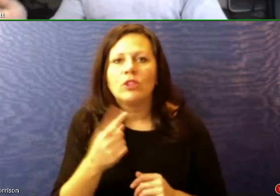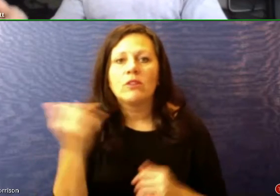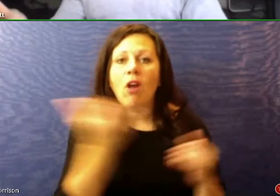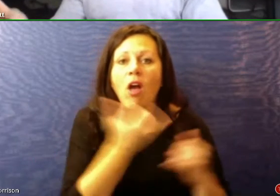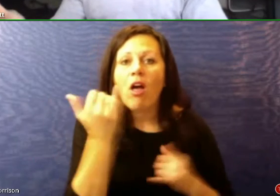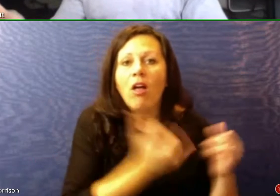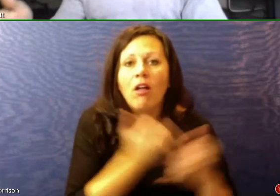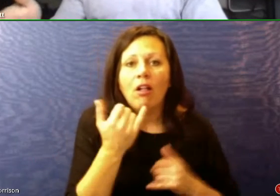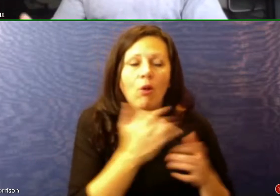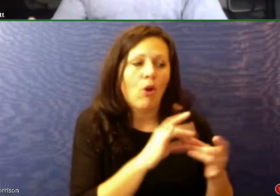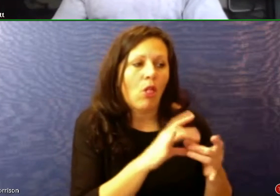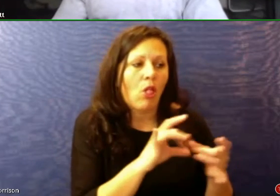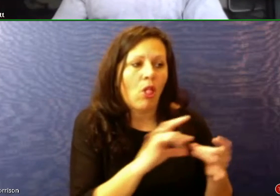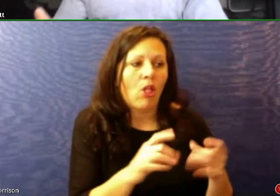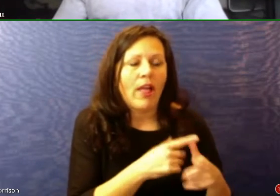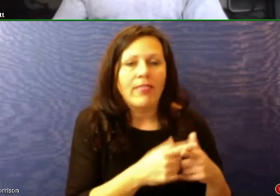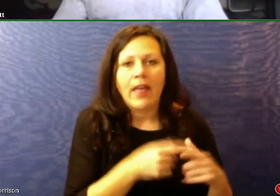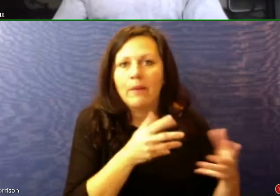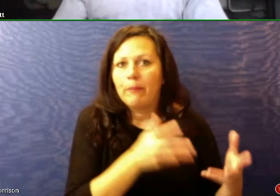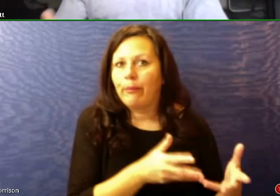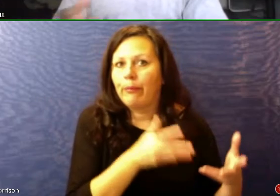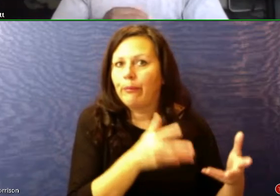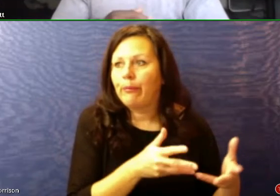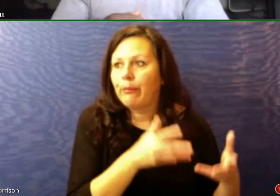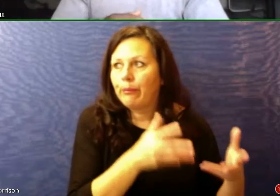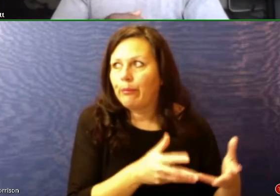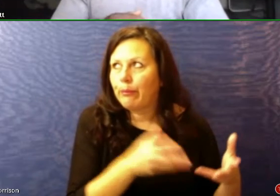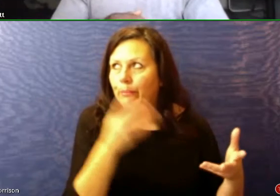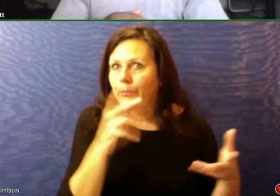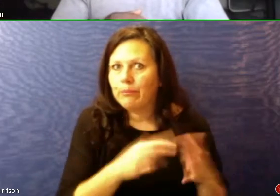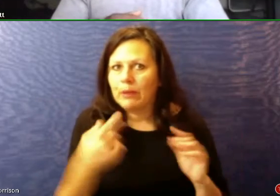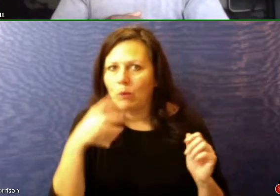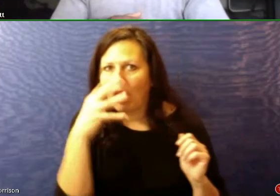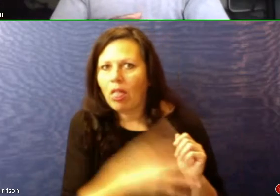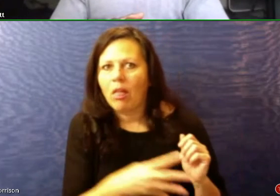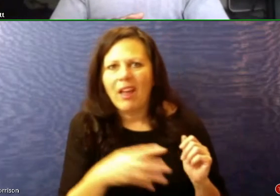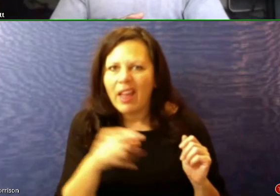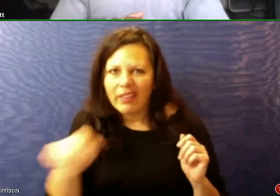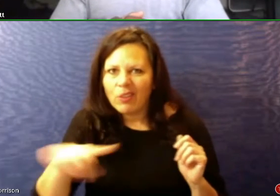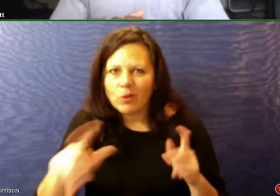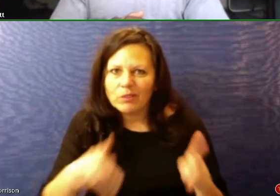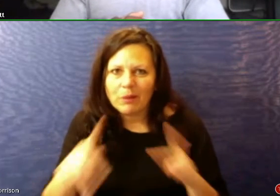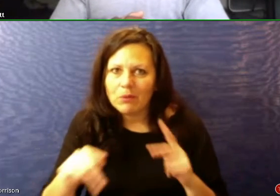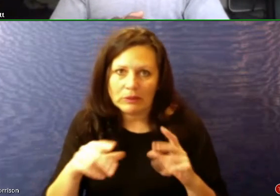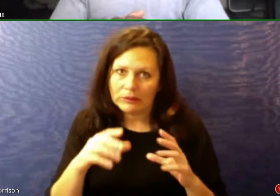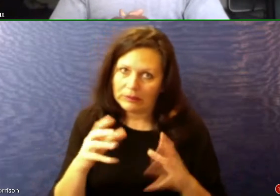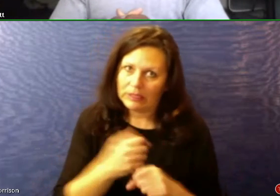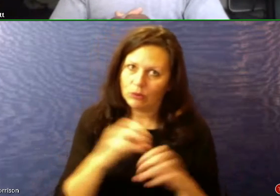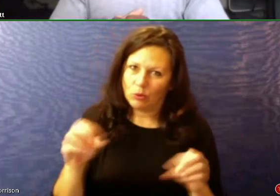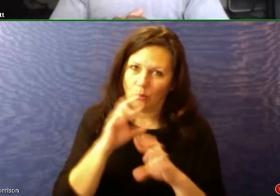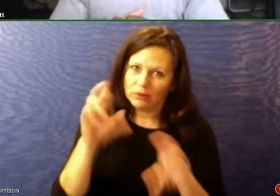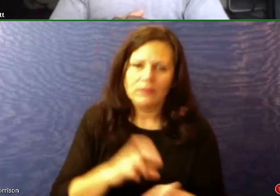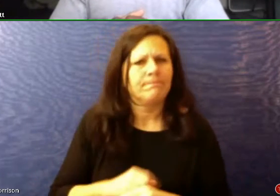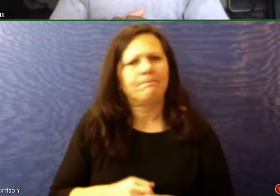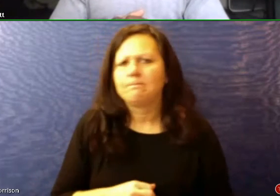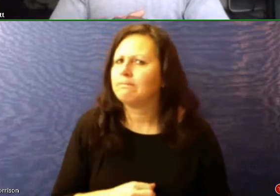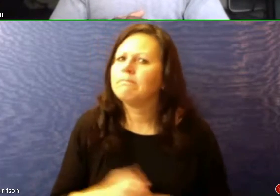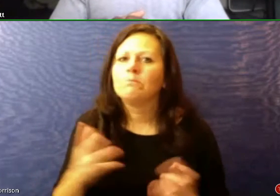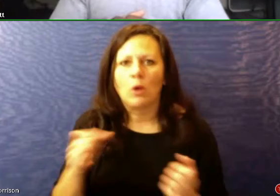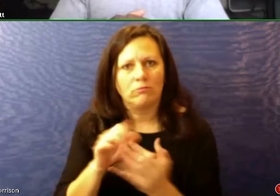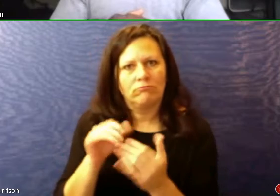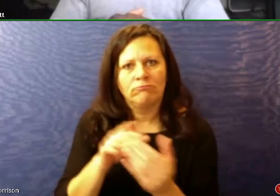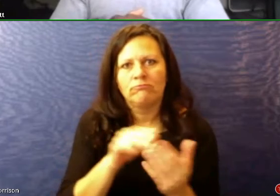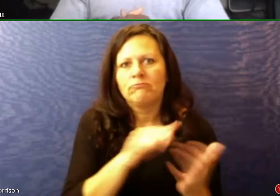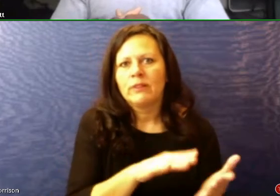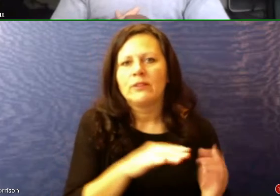never receive a response or an action to the unfortunate situation. So this NHL hotline is something that we are